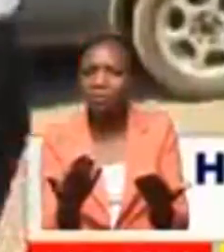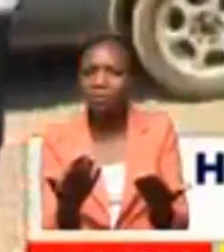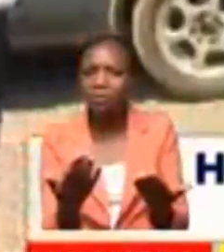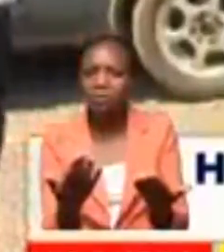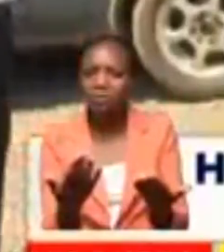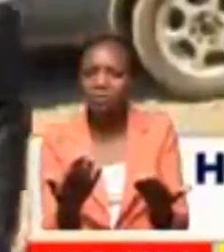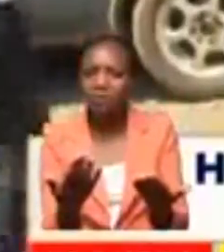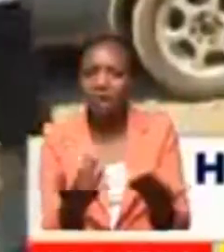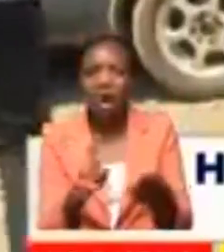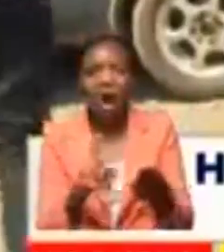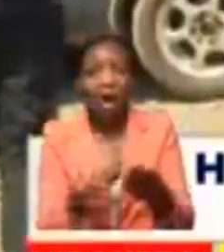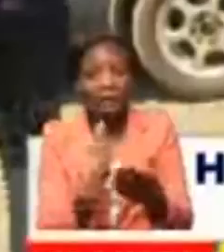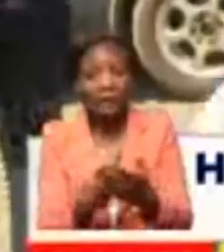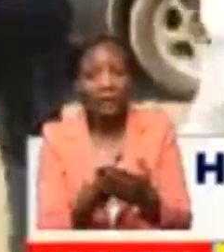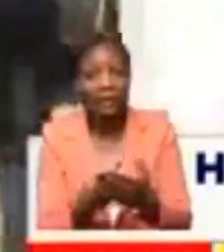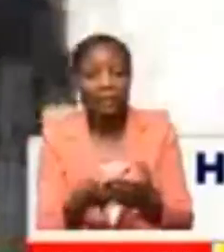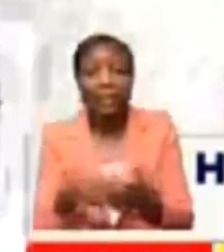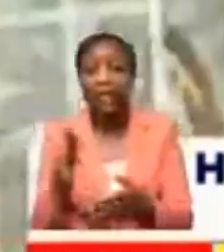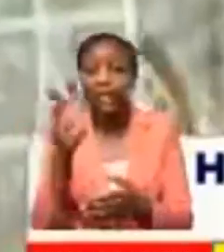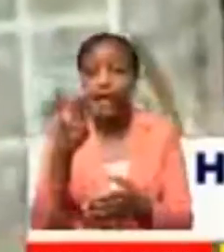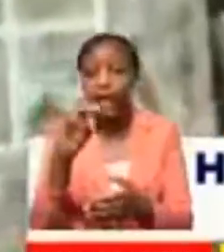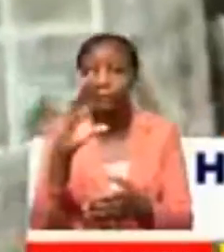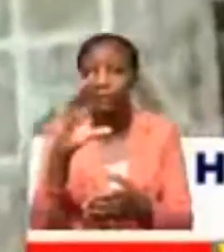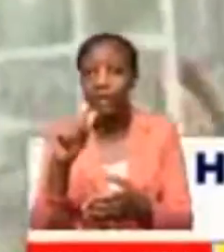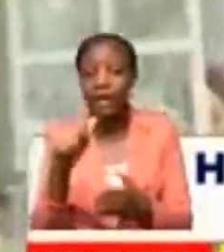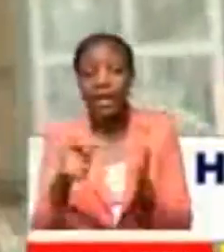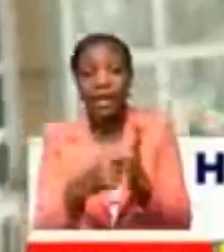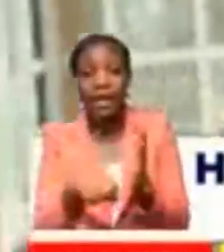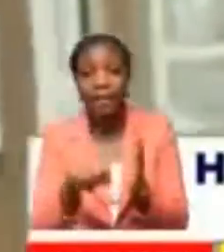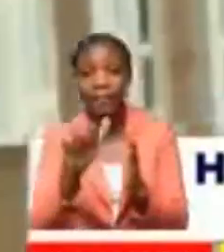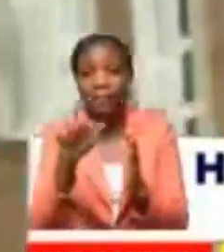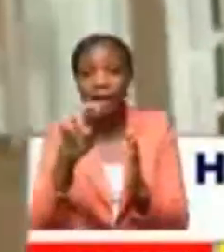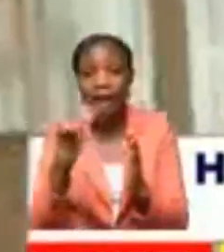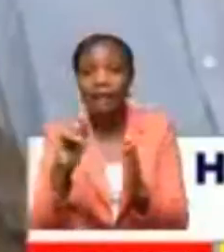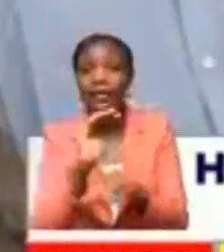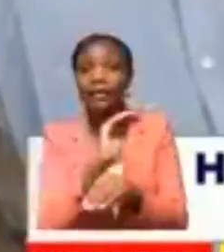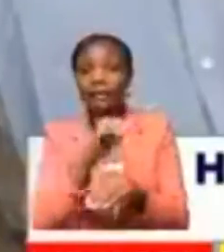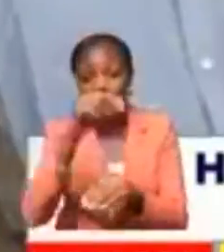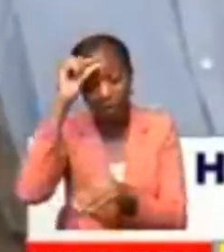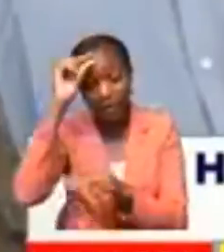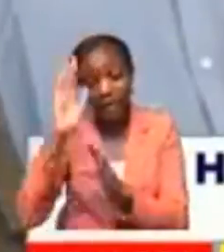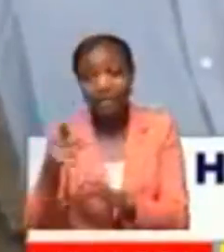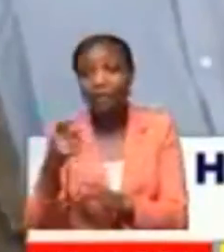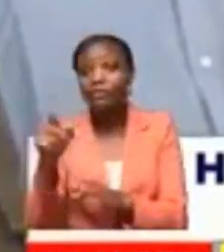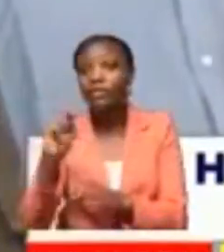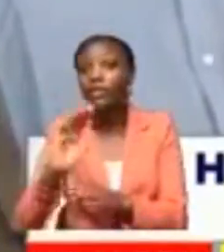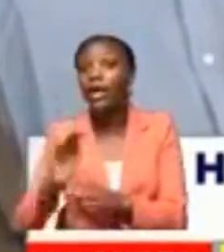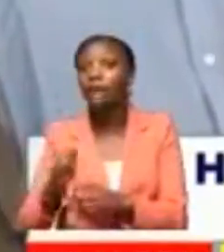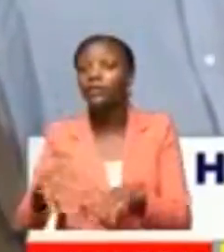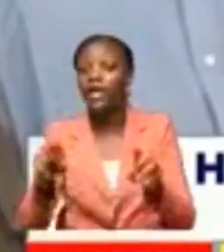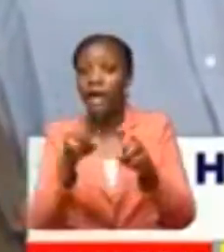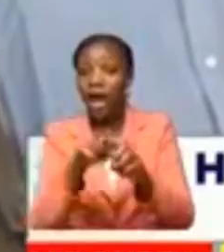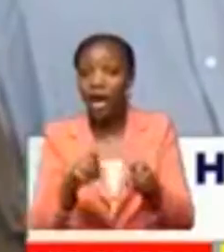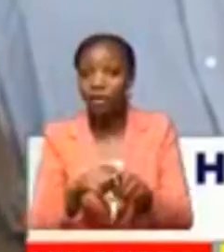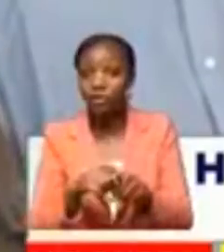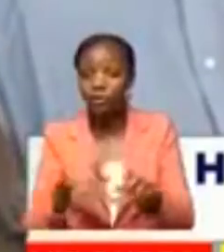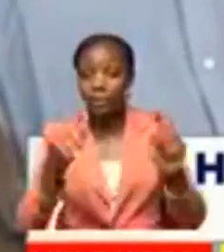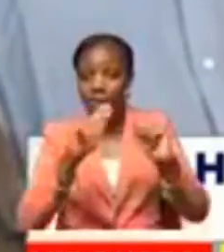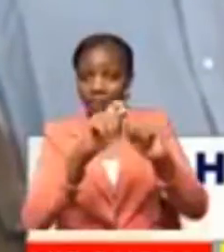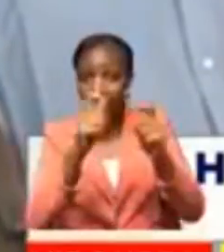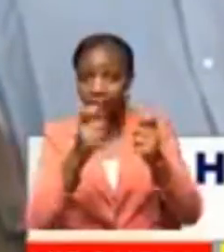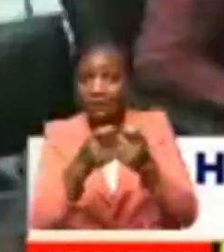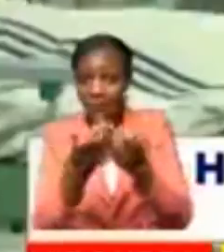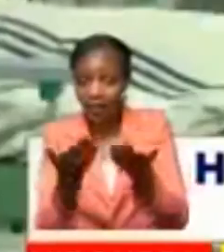have not been exposed. Hayo ya kijiri, mwakilishi wadi wa hospital Eric Wafula amemrai gavana wa Trans Nzoia Patrick Hemba pamoja na jopo simamizi la